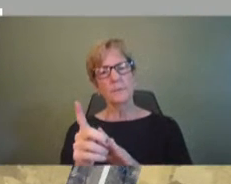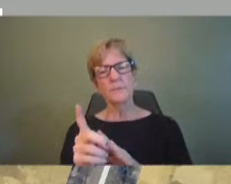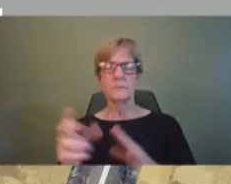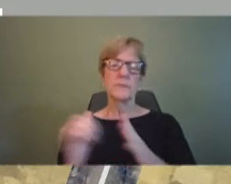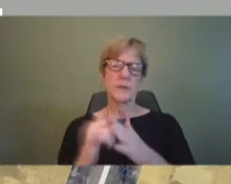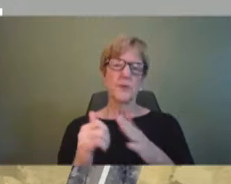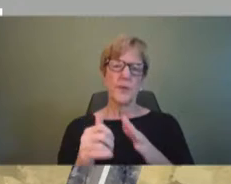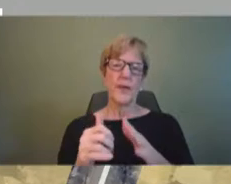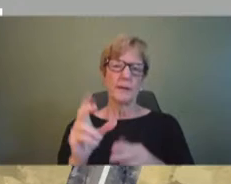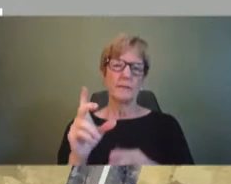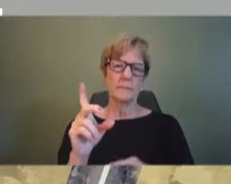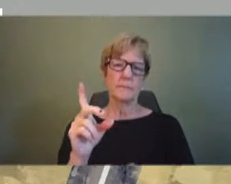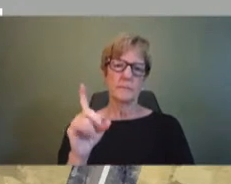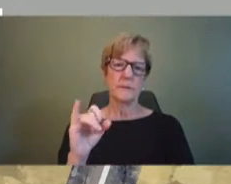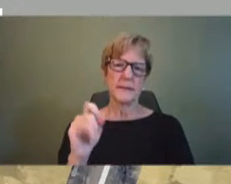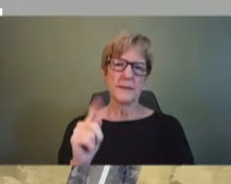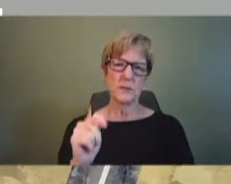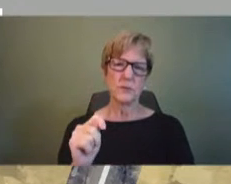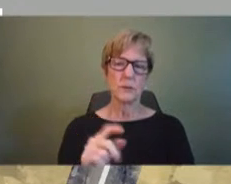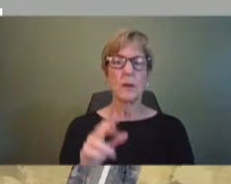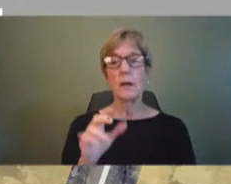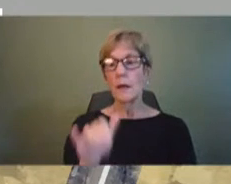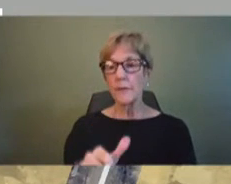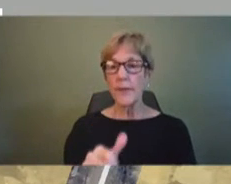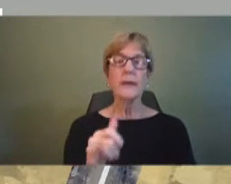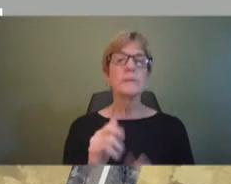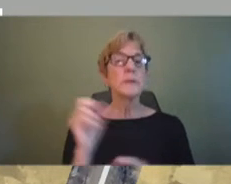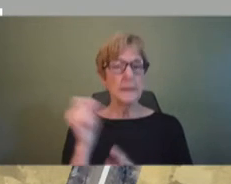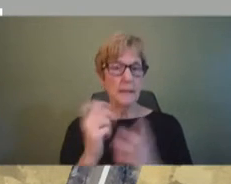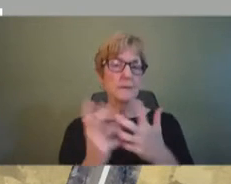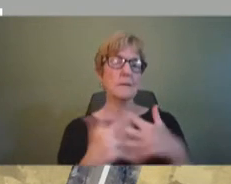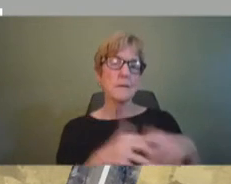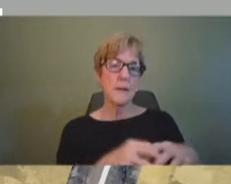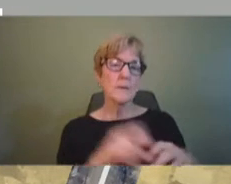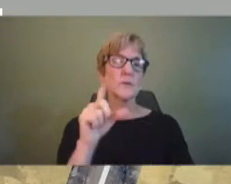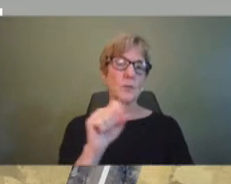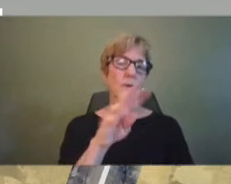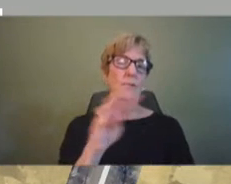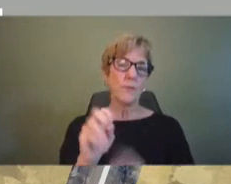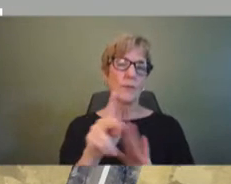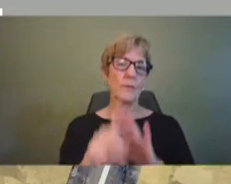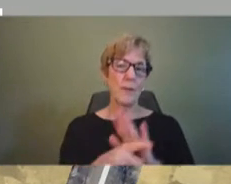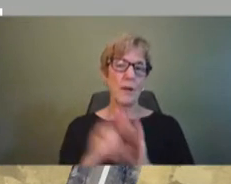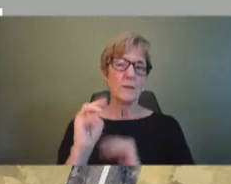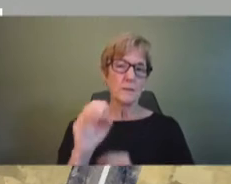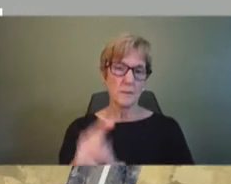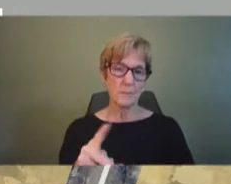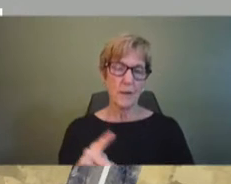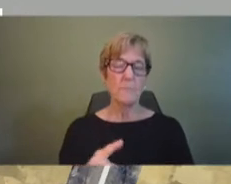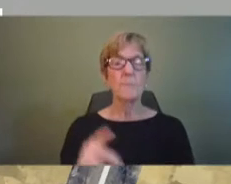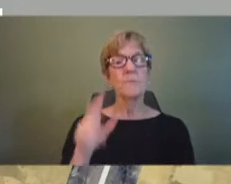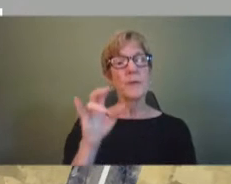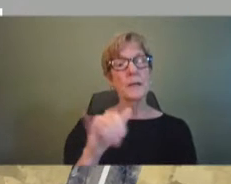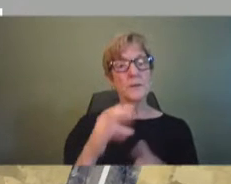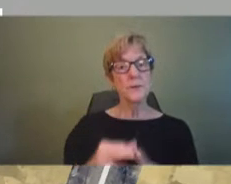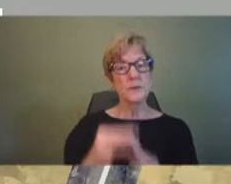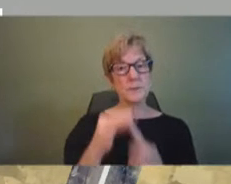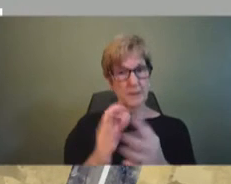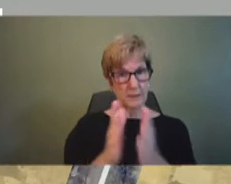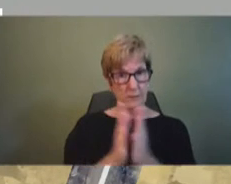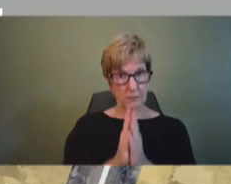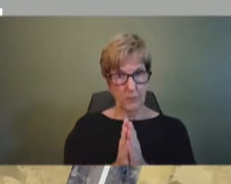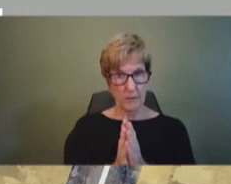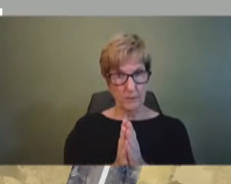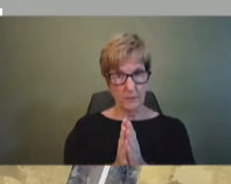District which is an outcome that does align with the 2040 policy map so uh with this particular petition as I mentioned it is